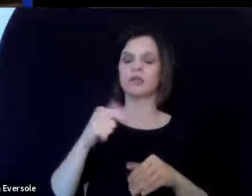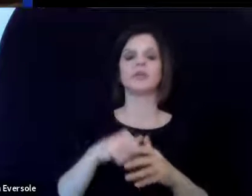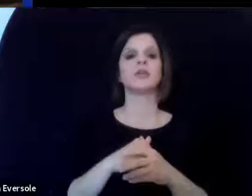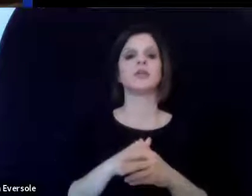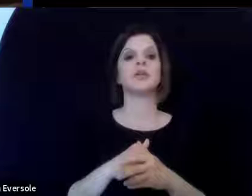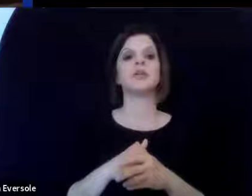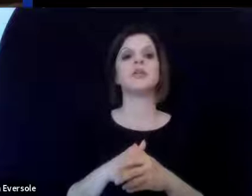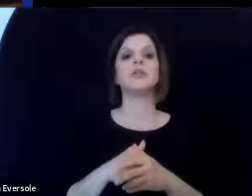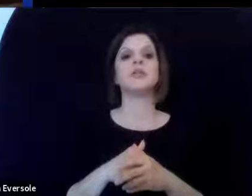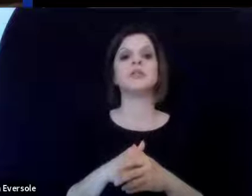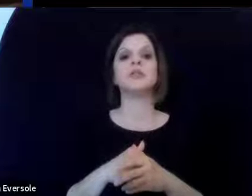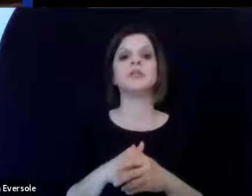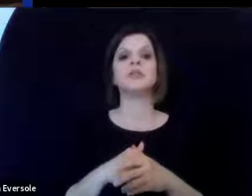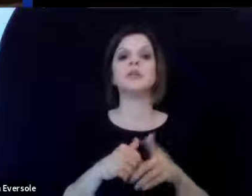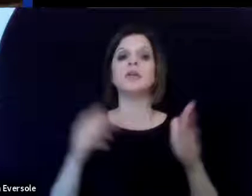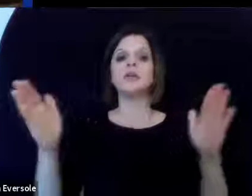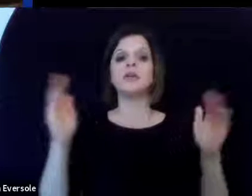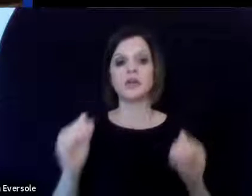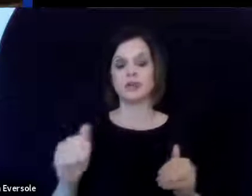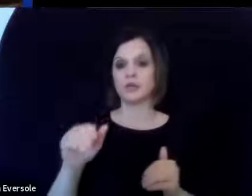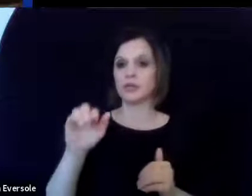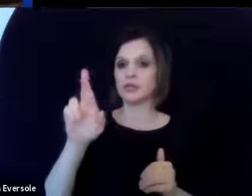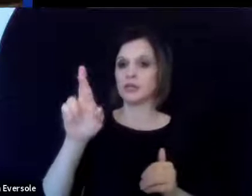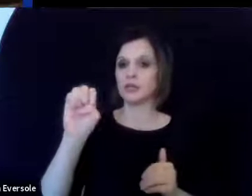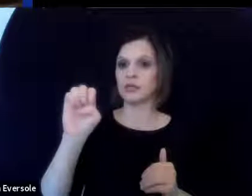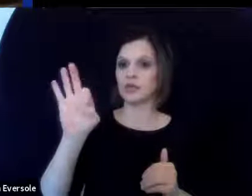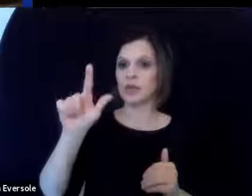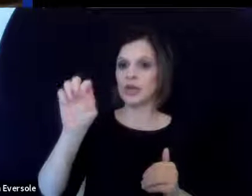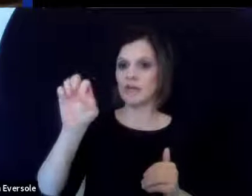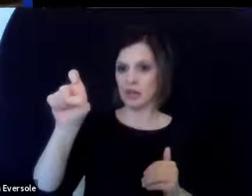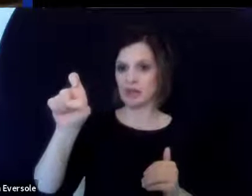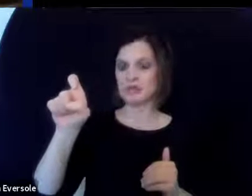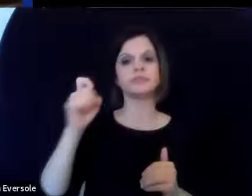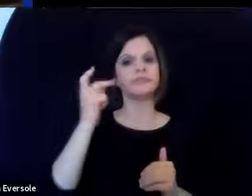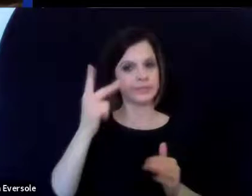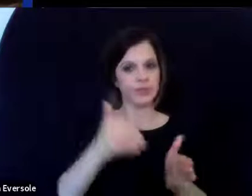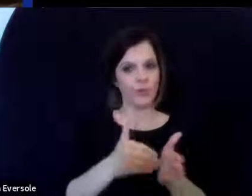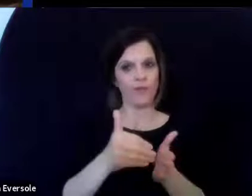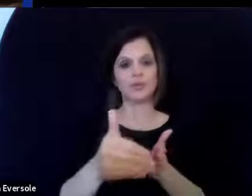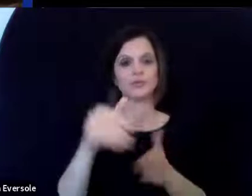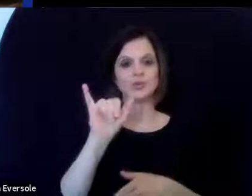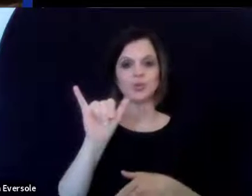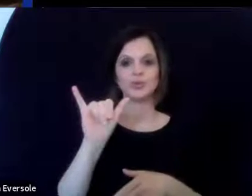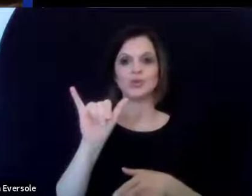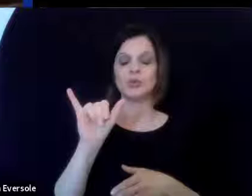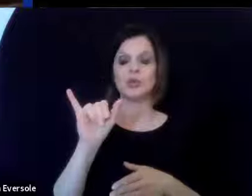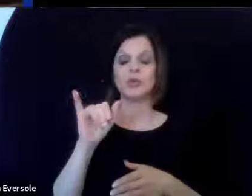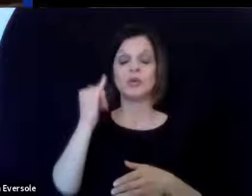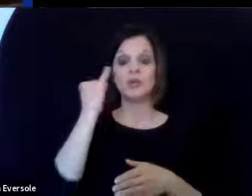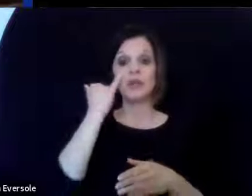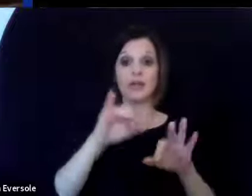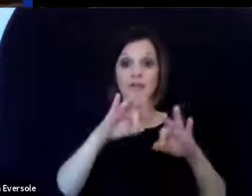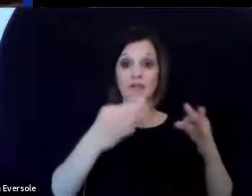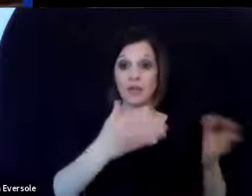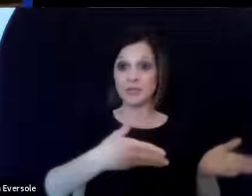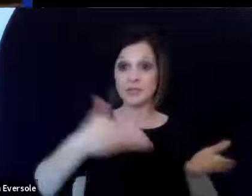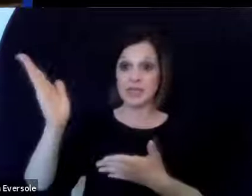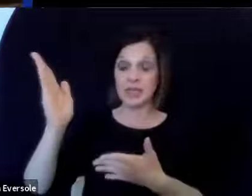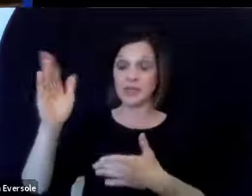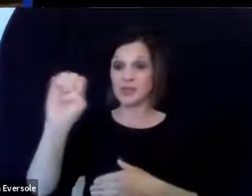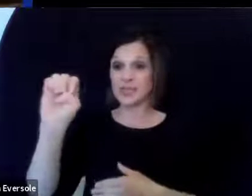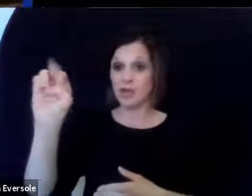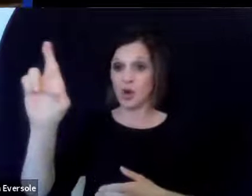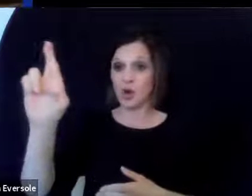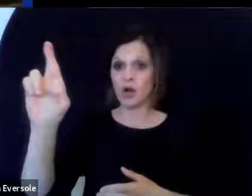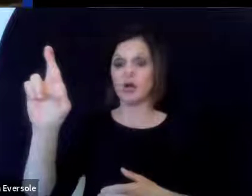And again, a gastrostomy may be needed to reduce those aspiration problems. If a family rushes a child to an emergency room enough times because